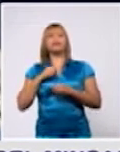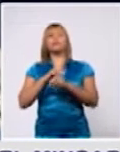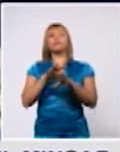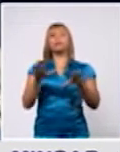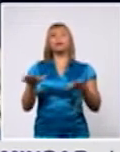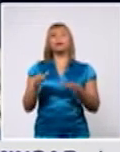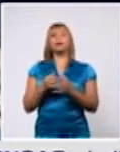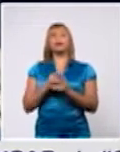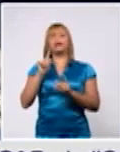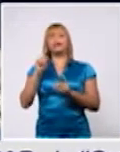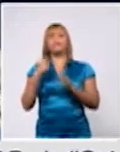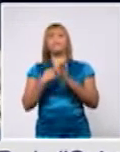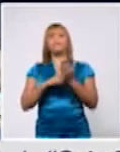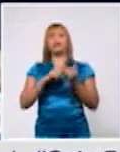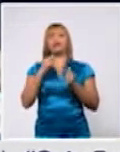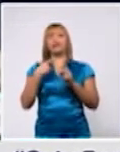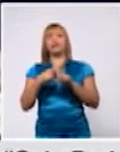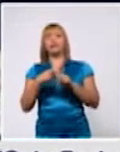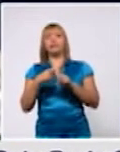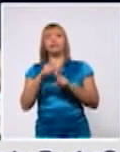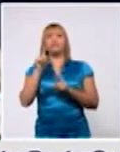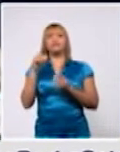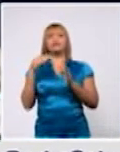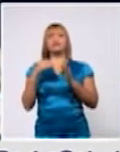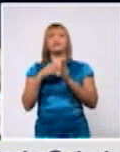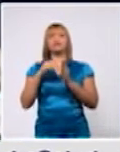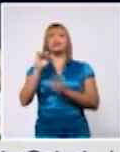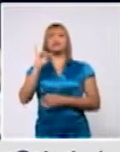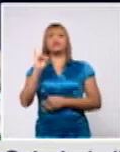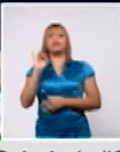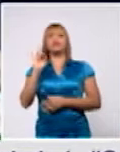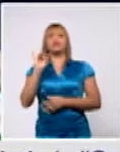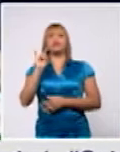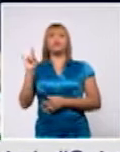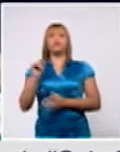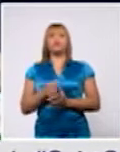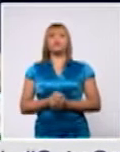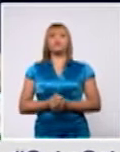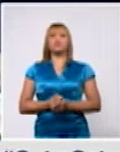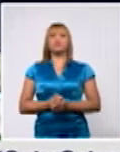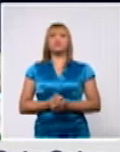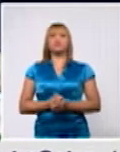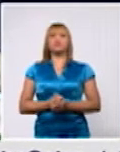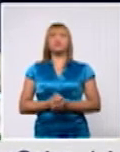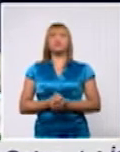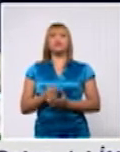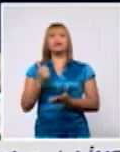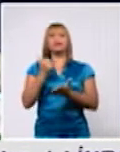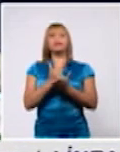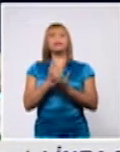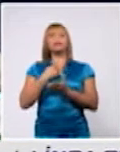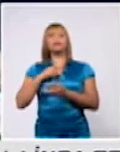3,941 samples were processed in our various molecular biology laboratories.